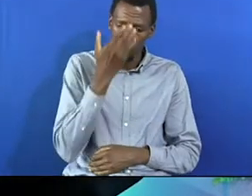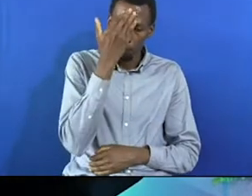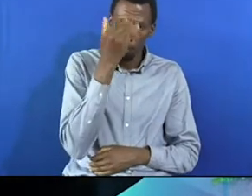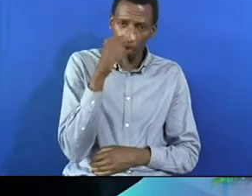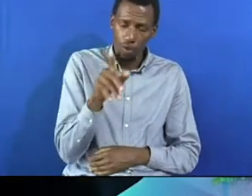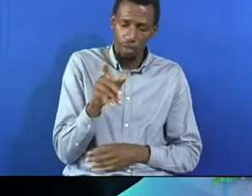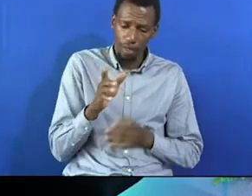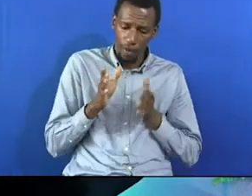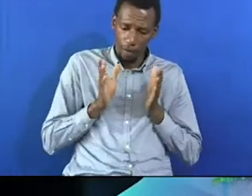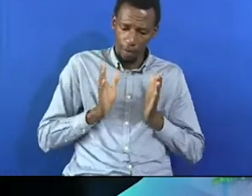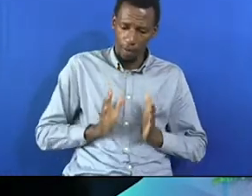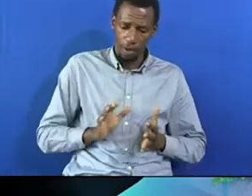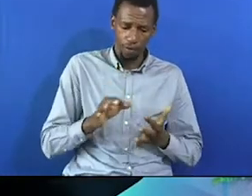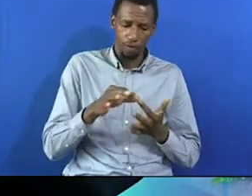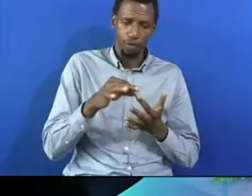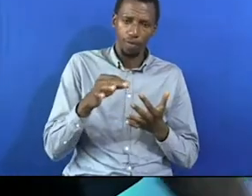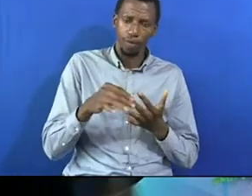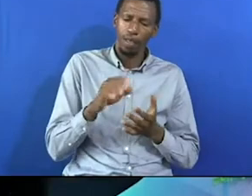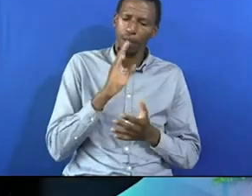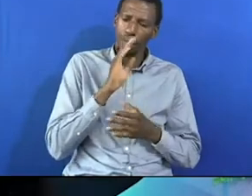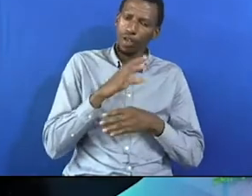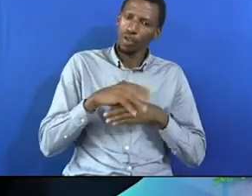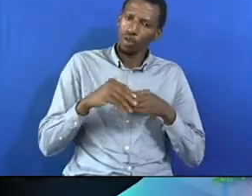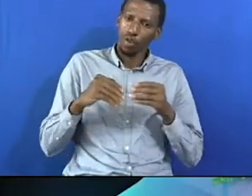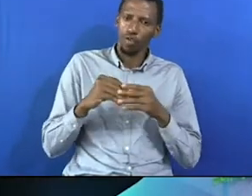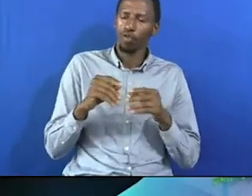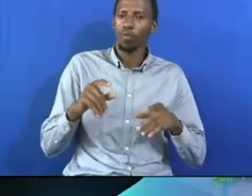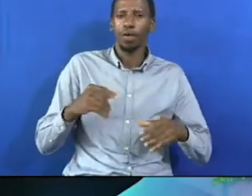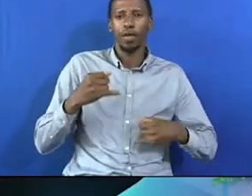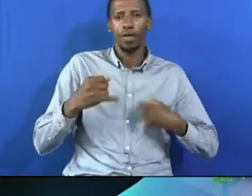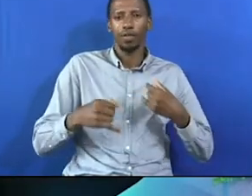be comfortable in your skin and enjoy life.